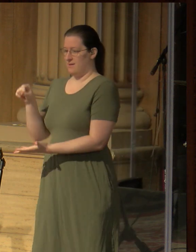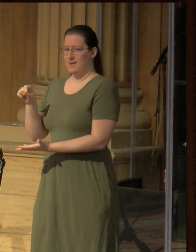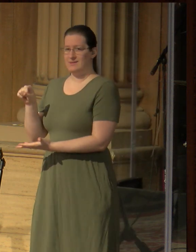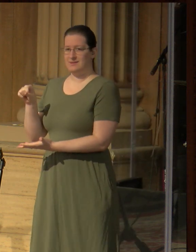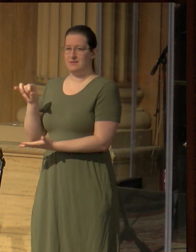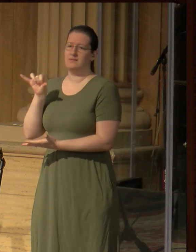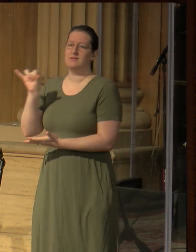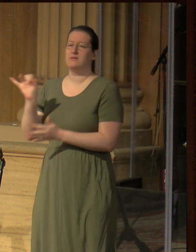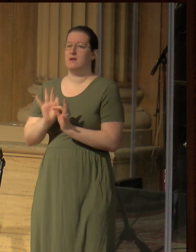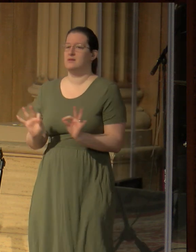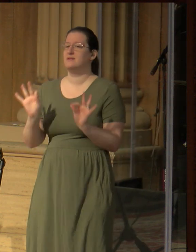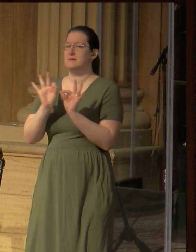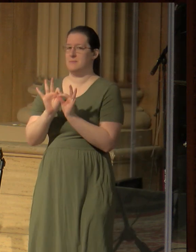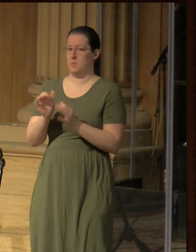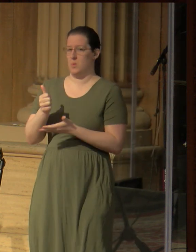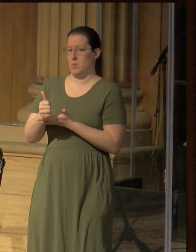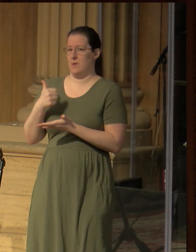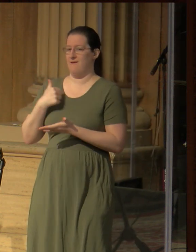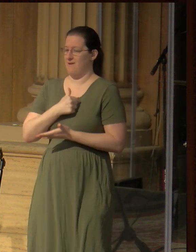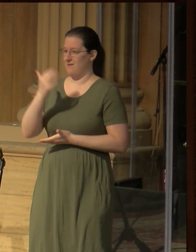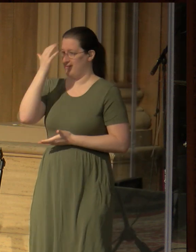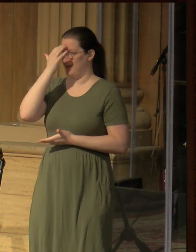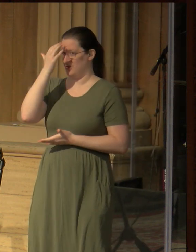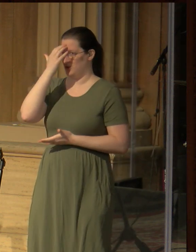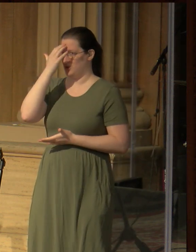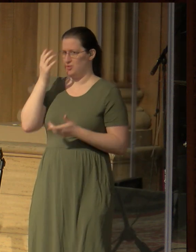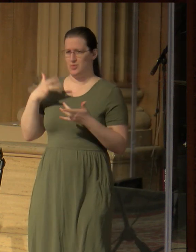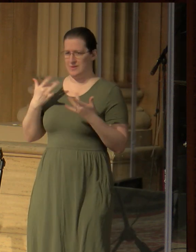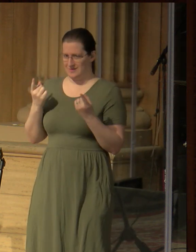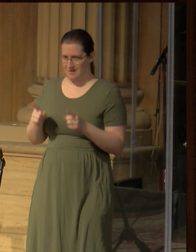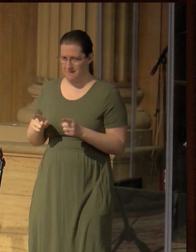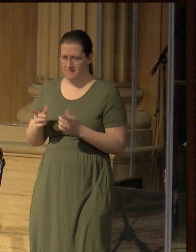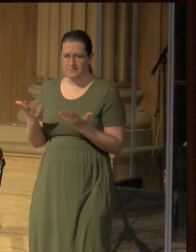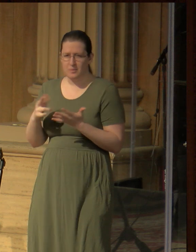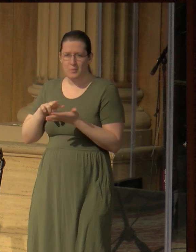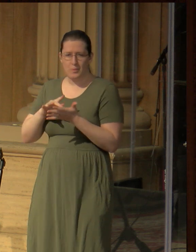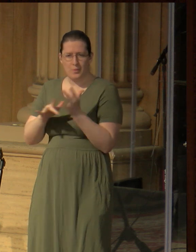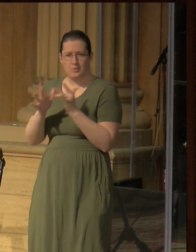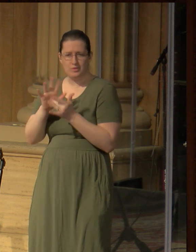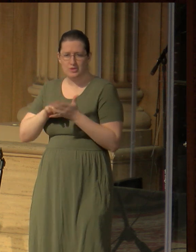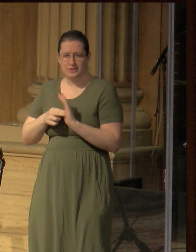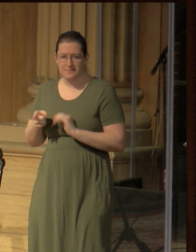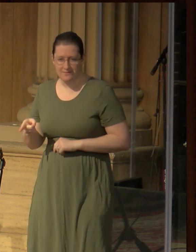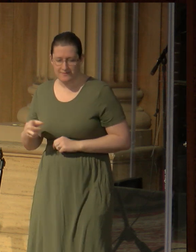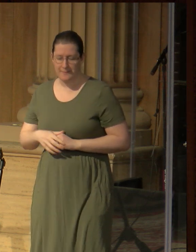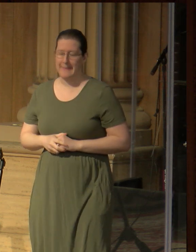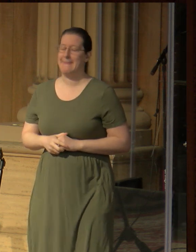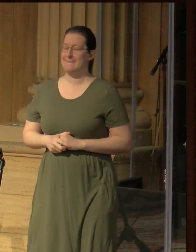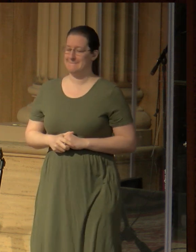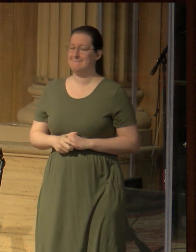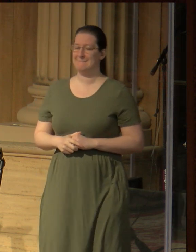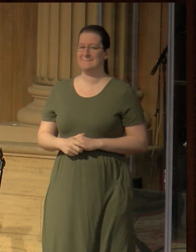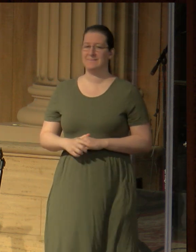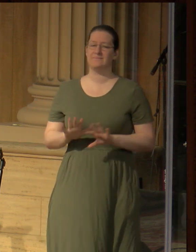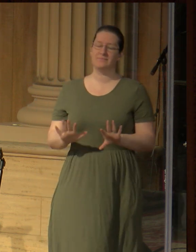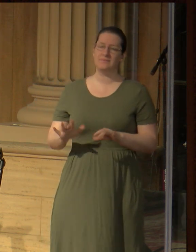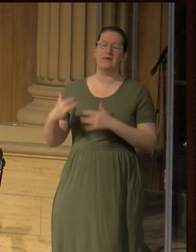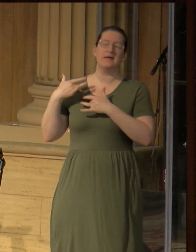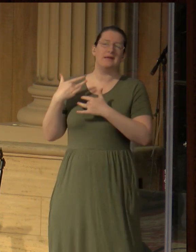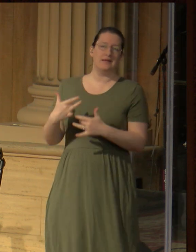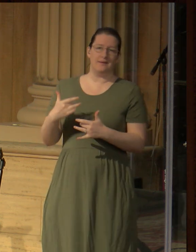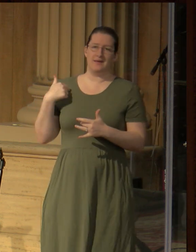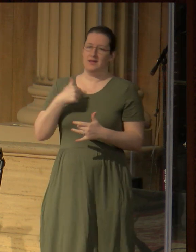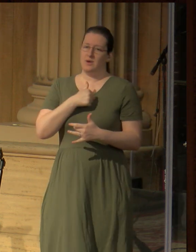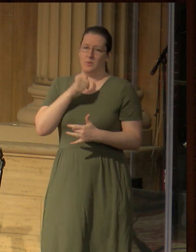our understanding what he's talking about in this whole passage. Now, usually, you don't want to look